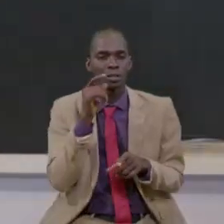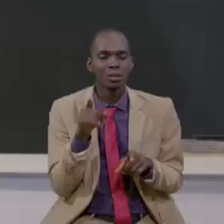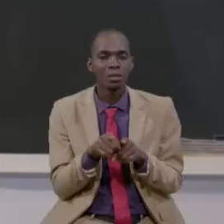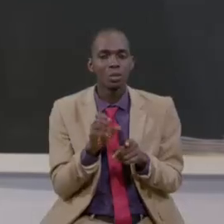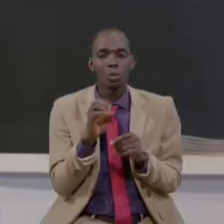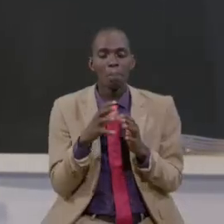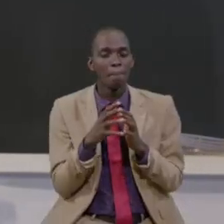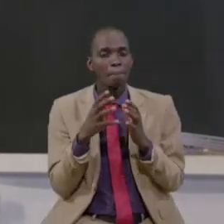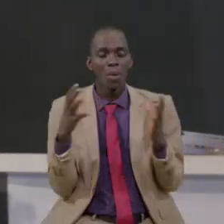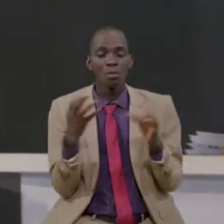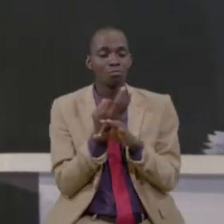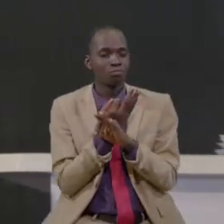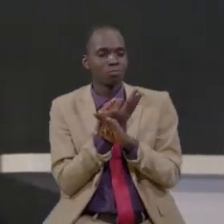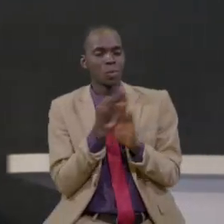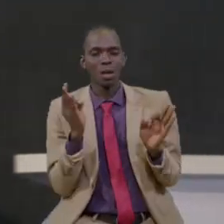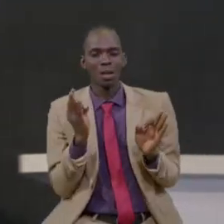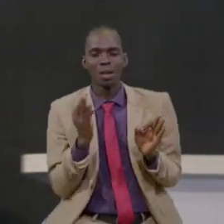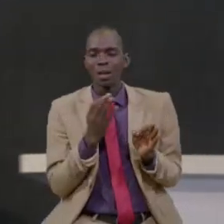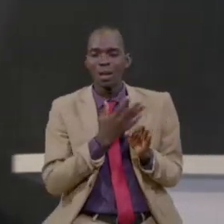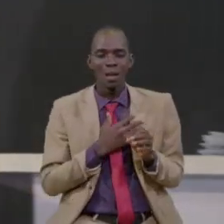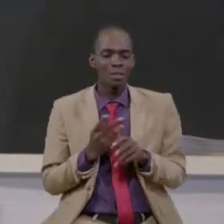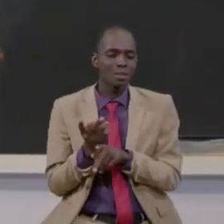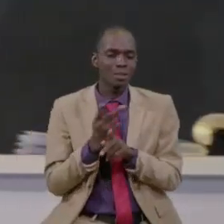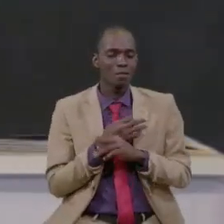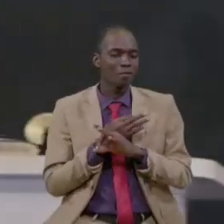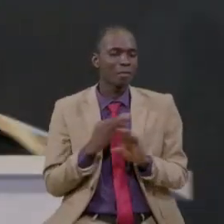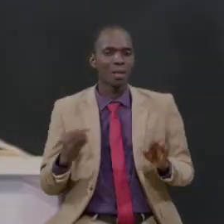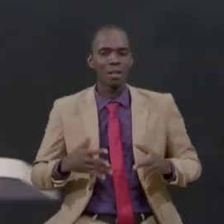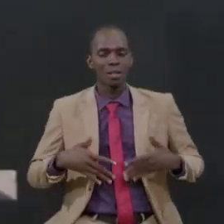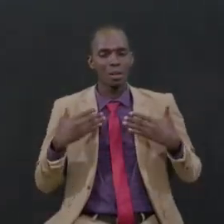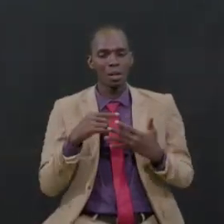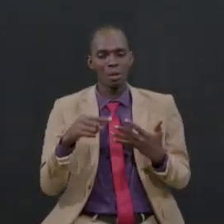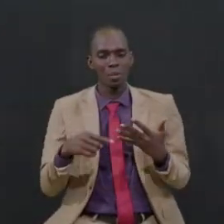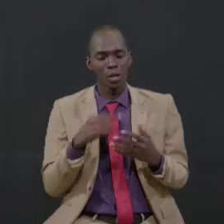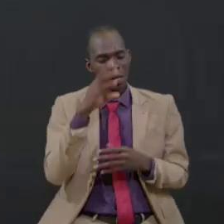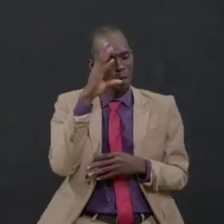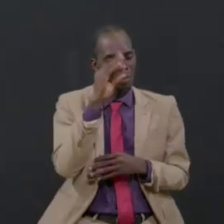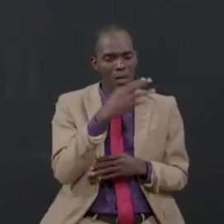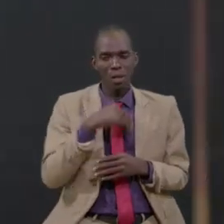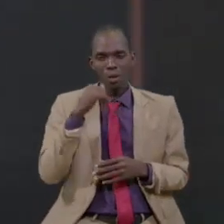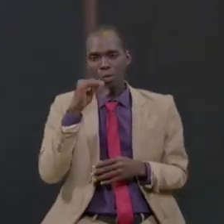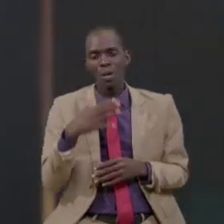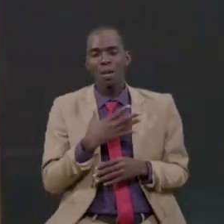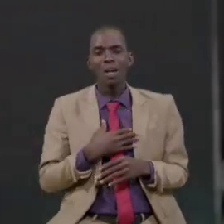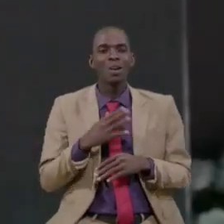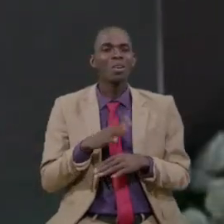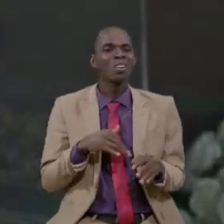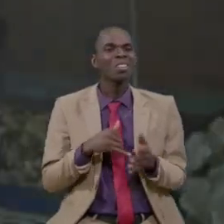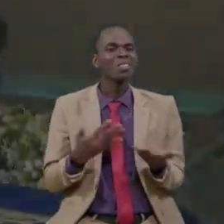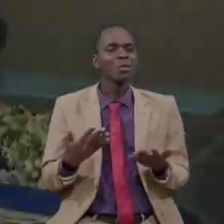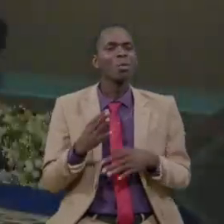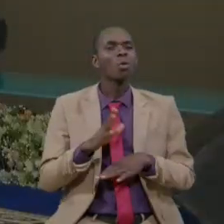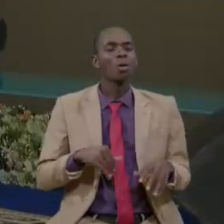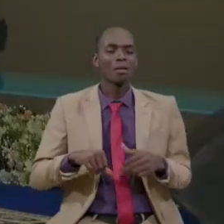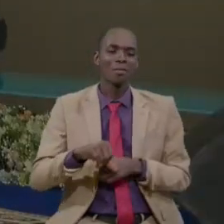brothers and sisters. So much liberty, so much freedom between the men and